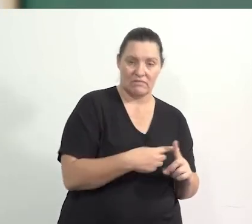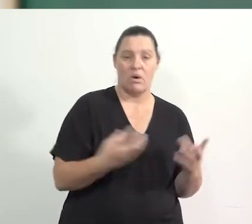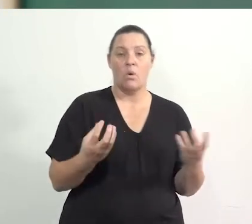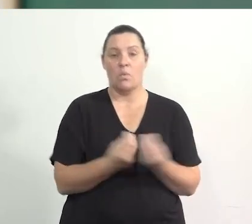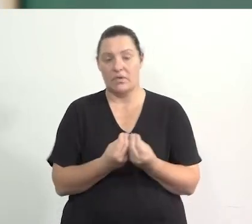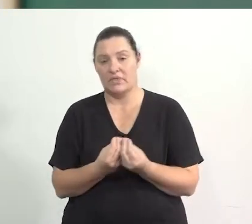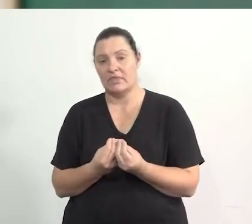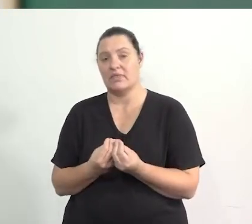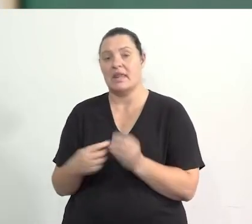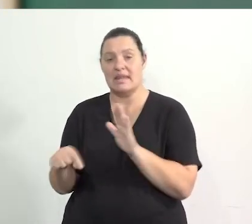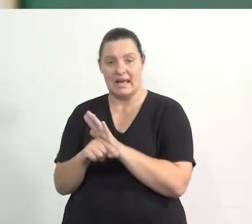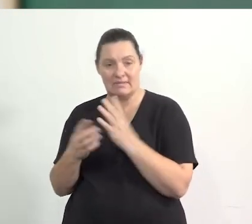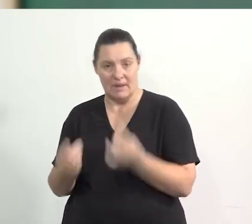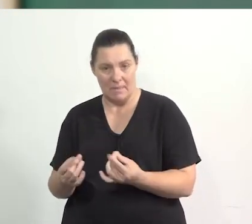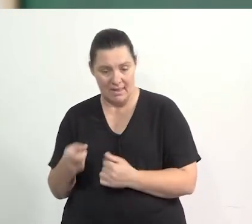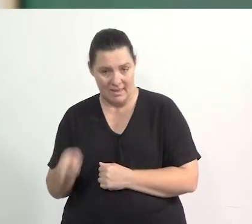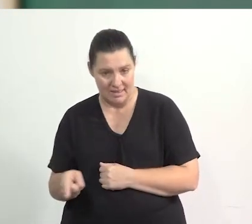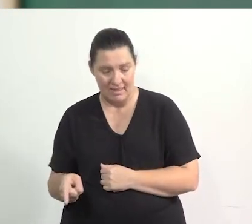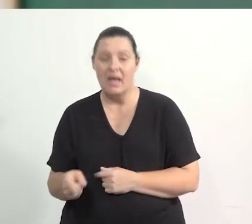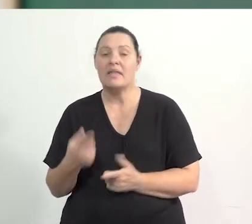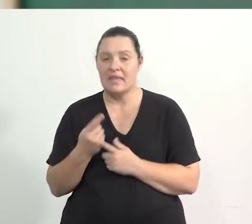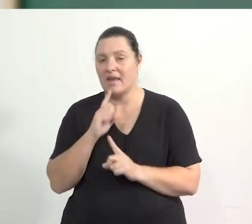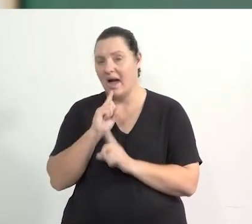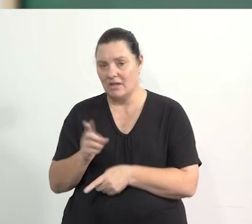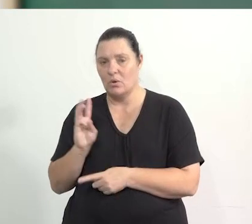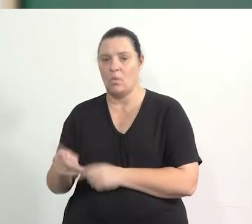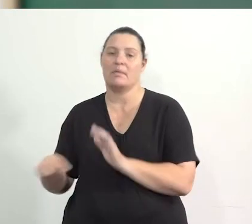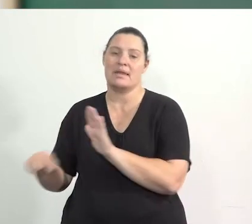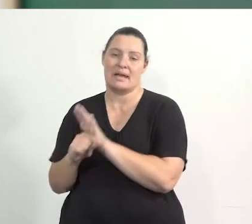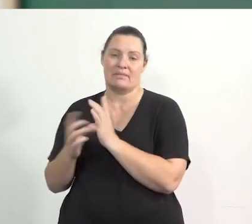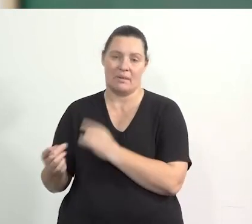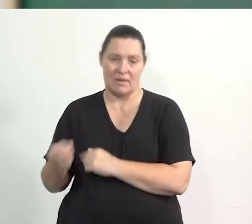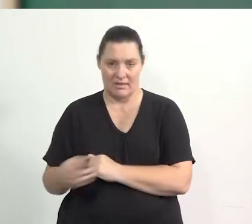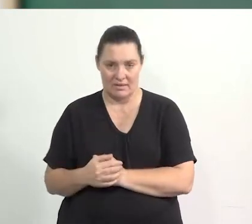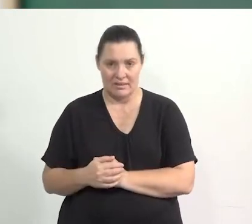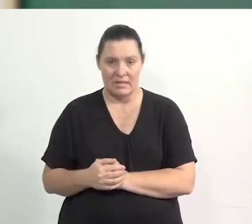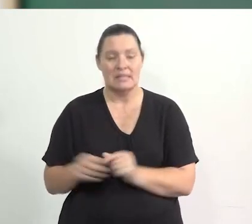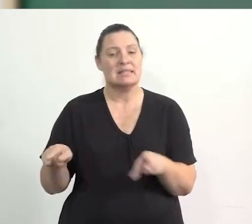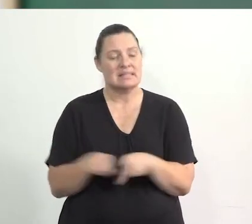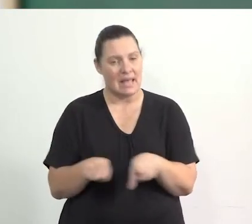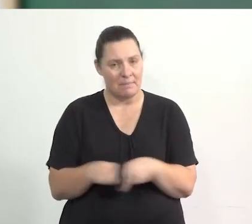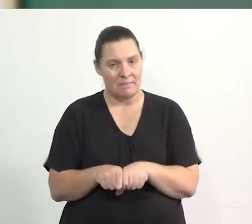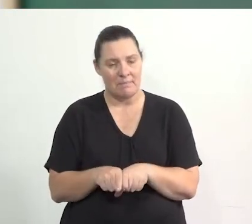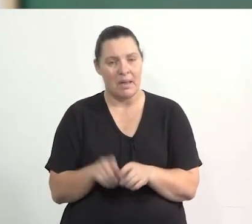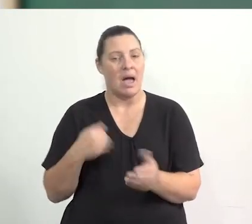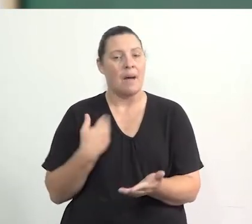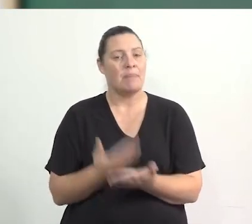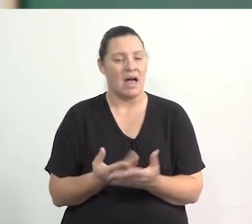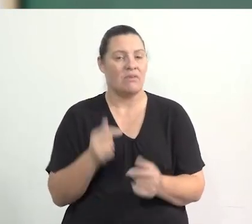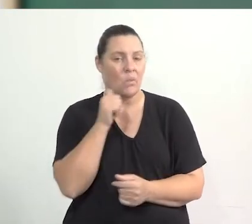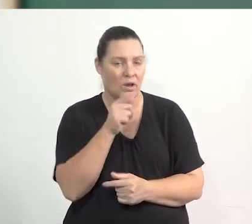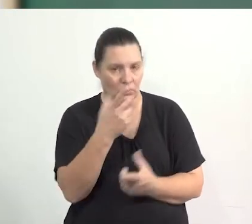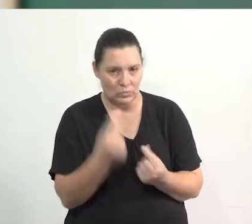number with a negative number, then the answer will be a negative number. Of course, the same applies when